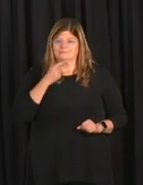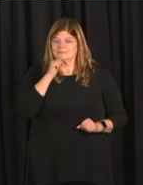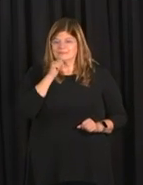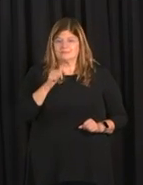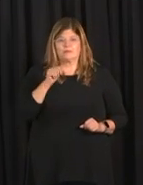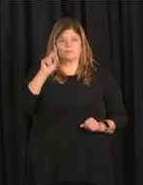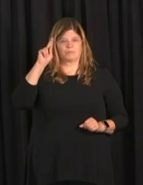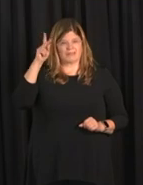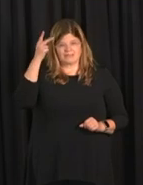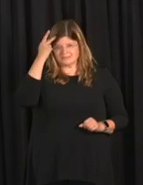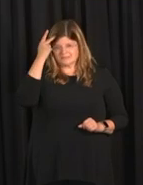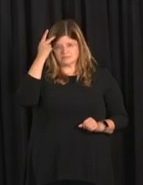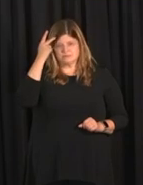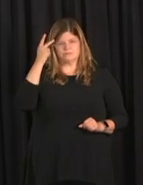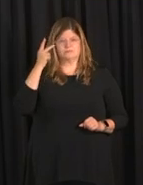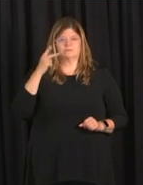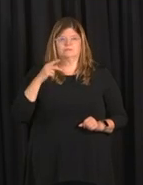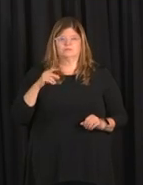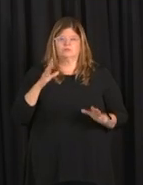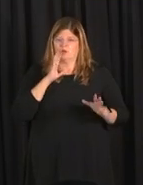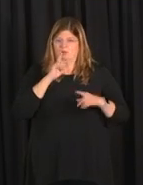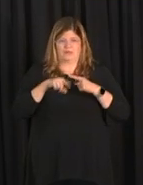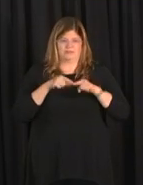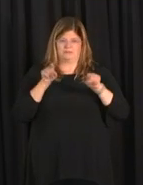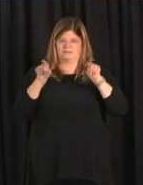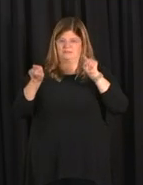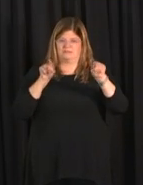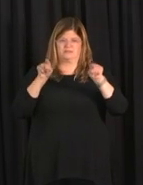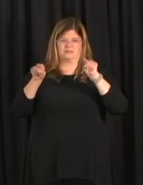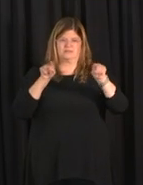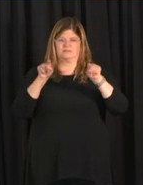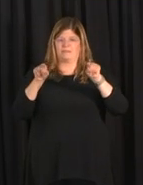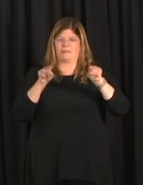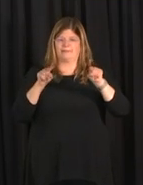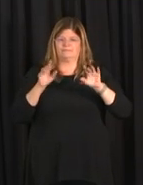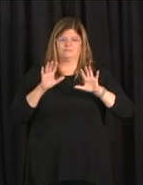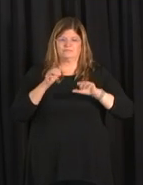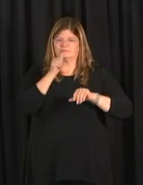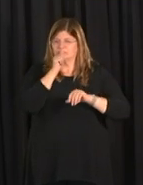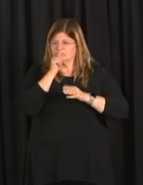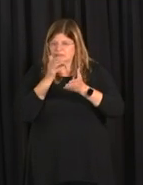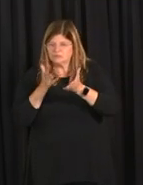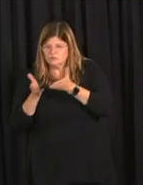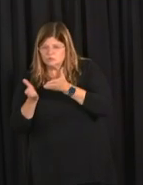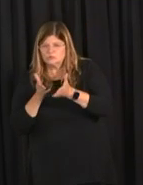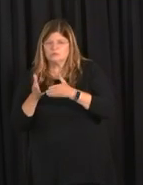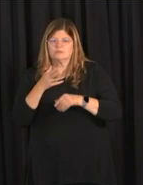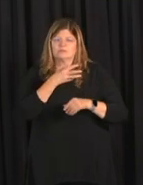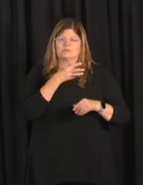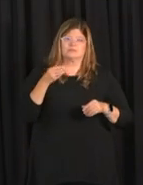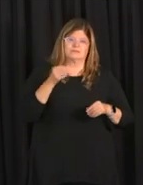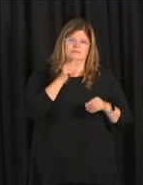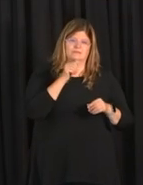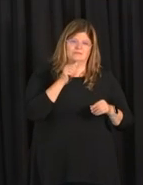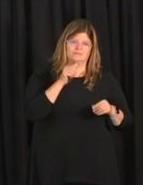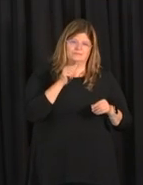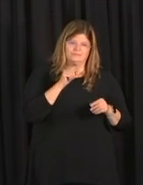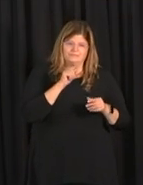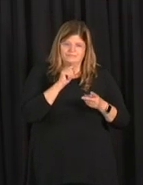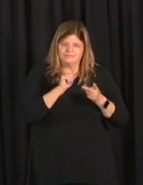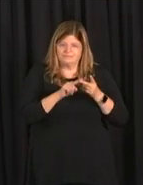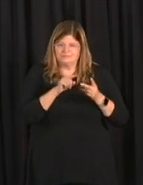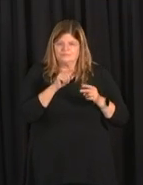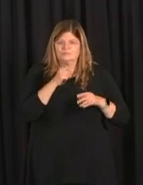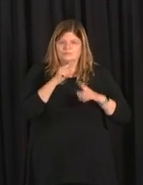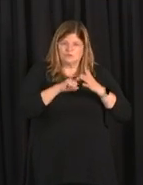not political. So that the district works with the Secret Service. In the Secret Service, we